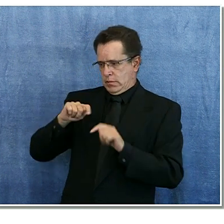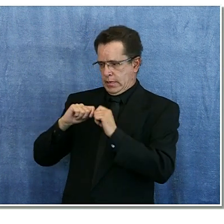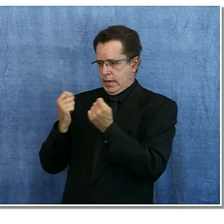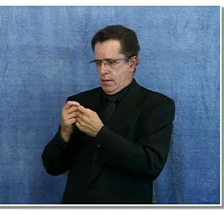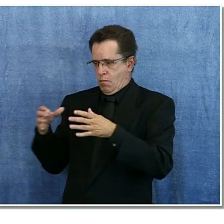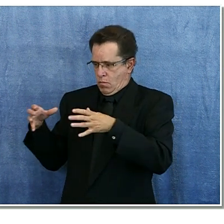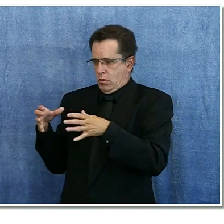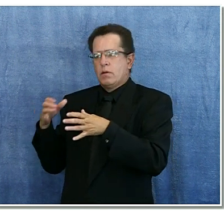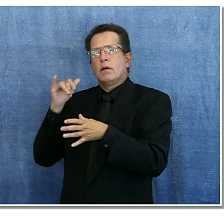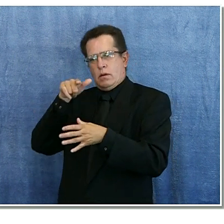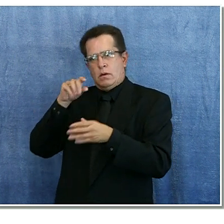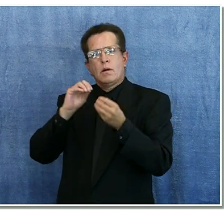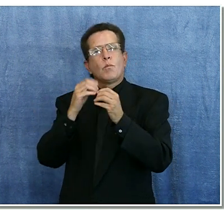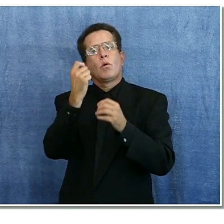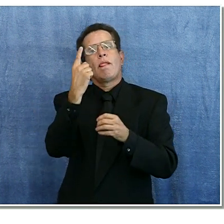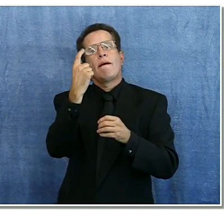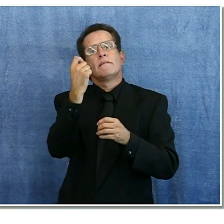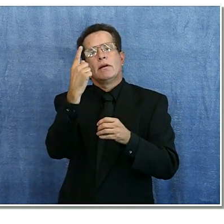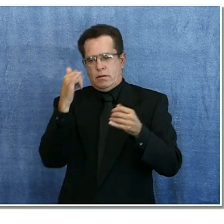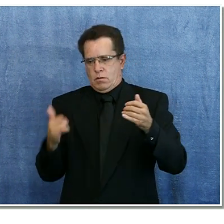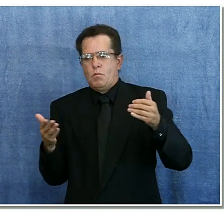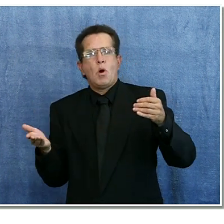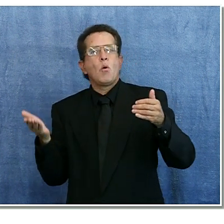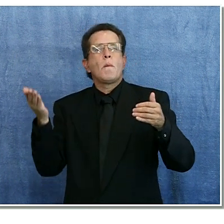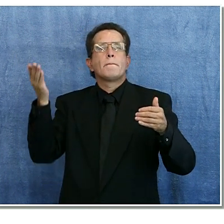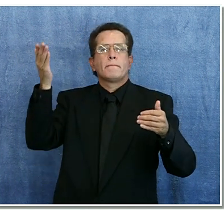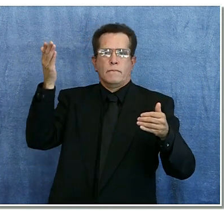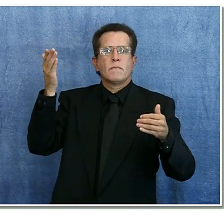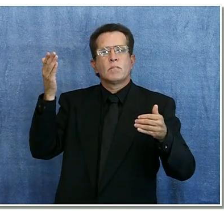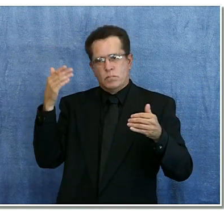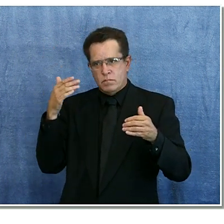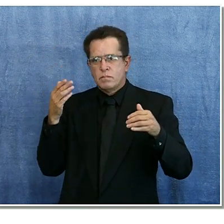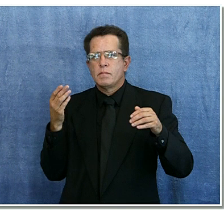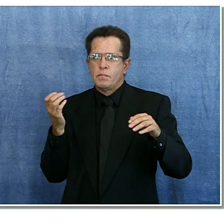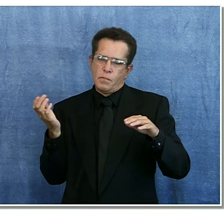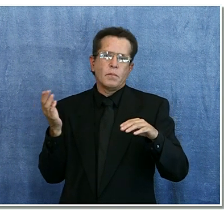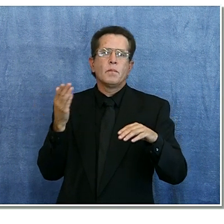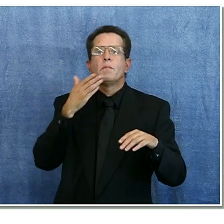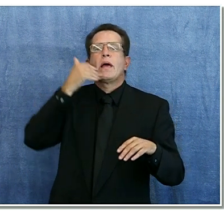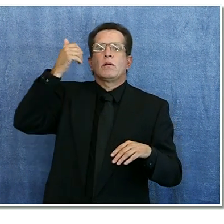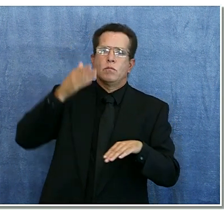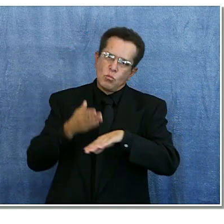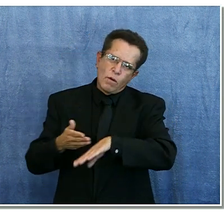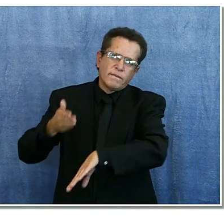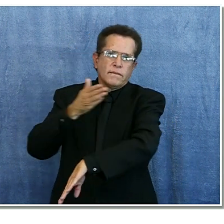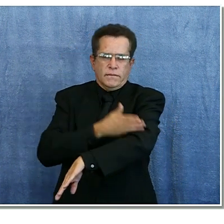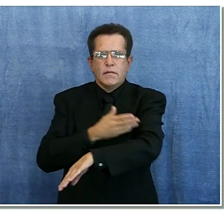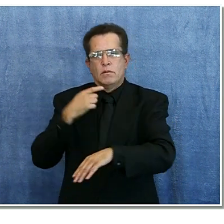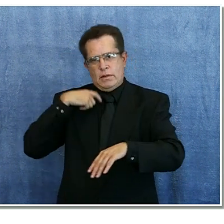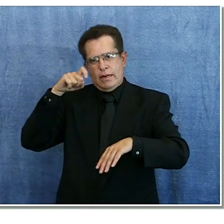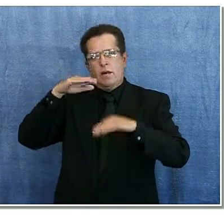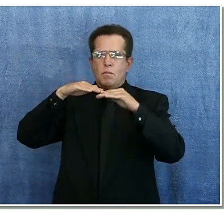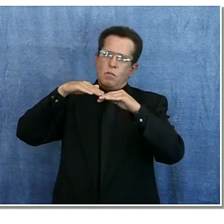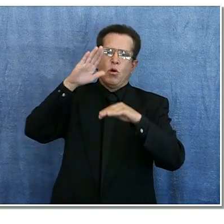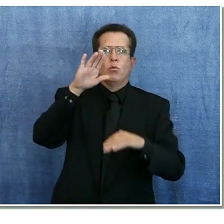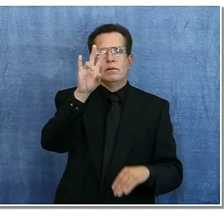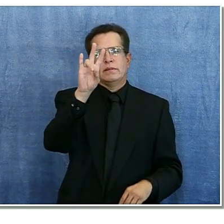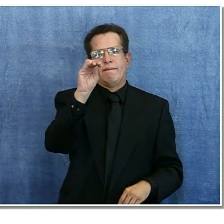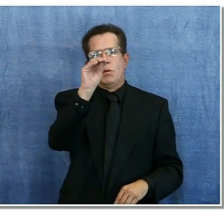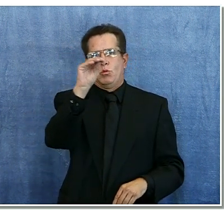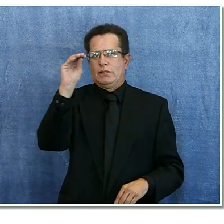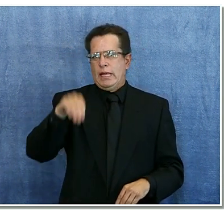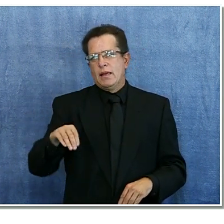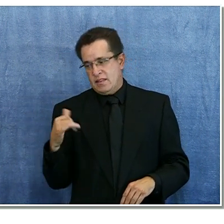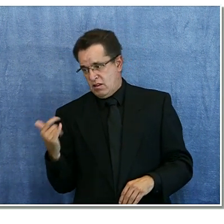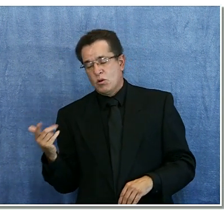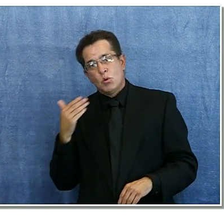trigger number 11 is now above the trigger target, which is 70%. But the actual metric